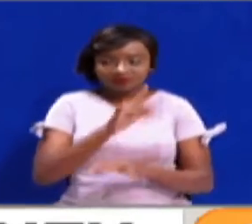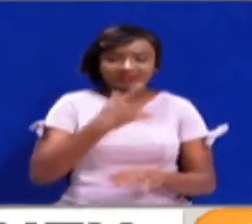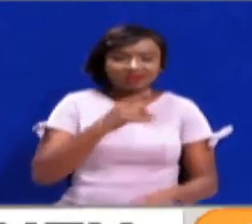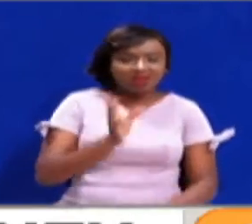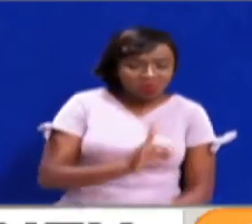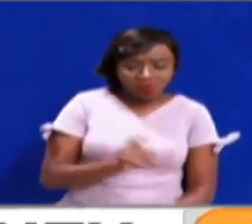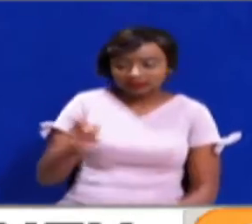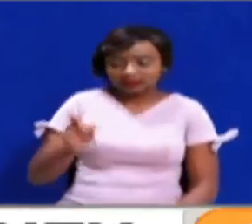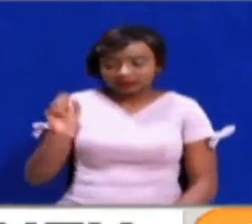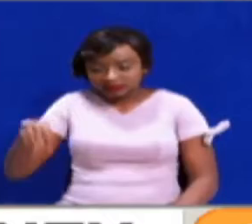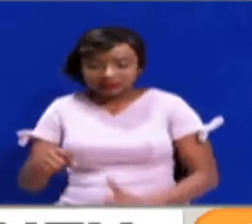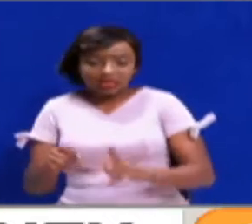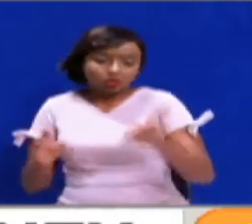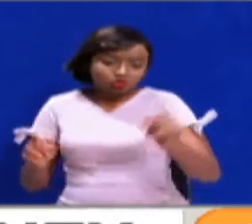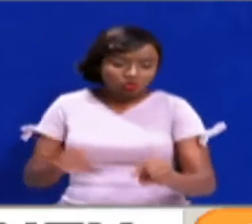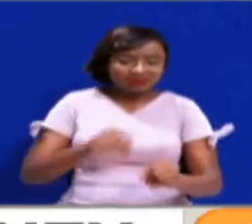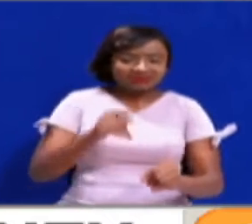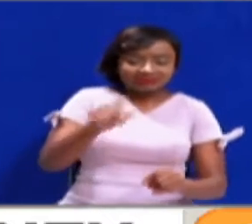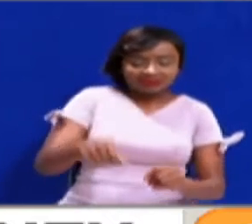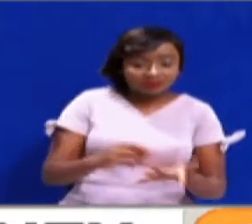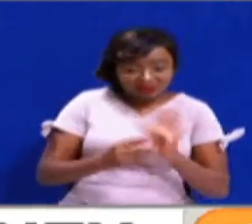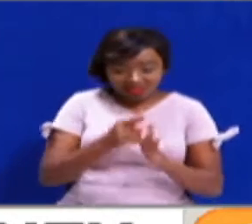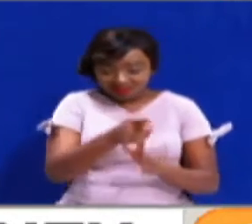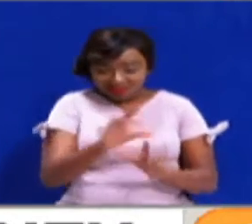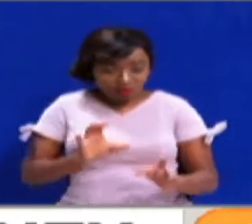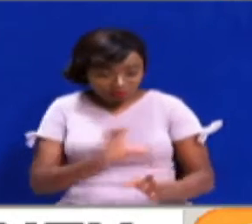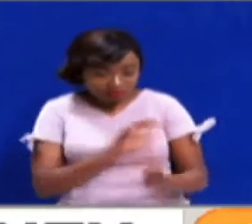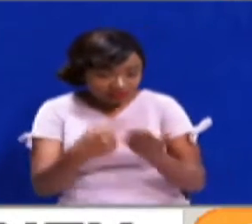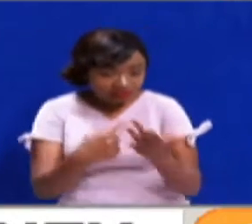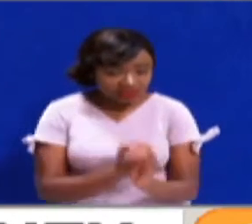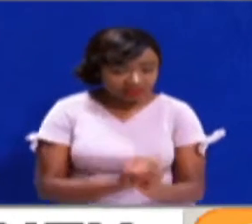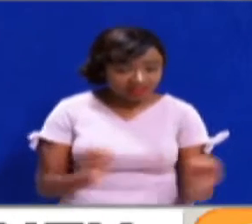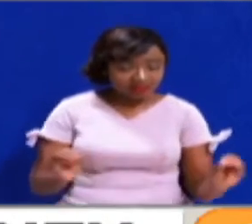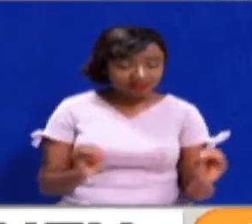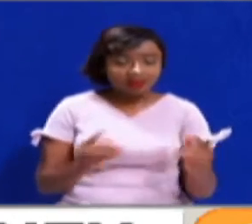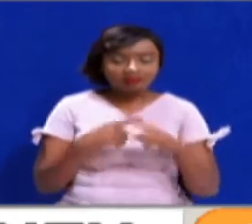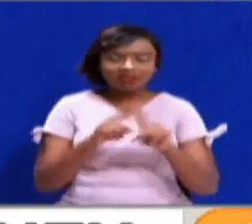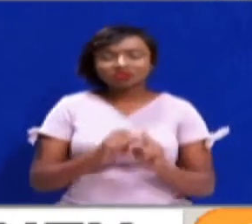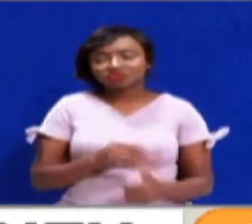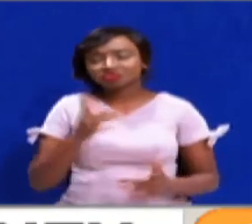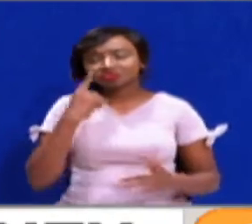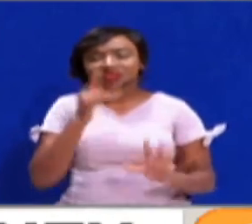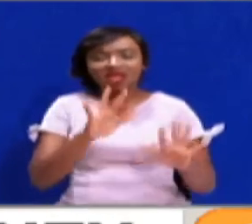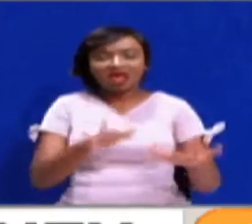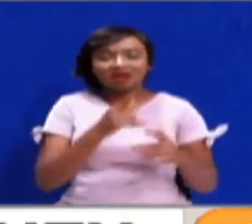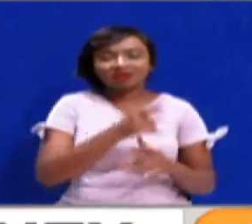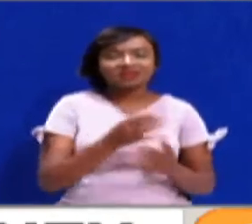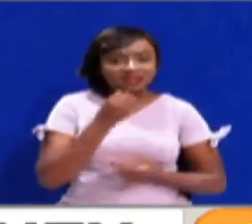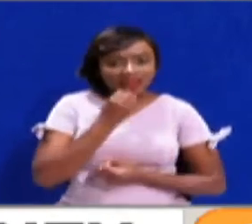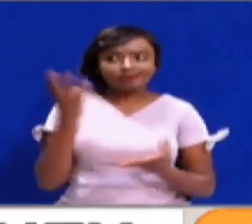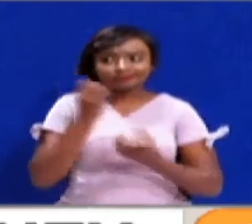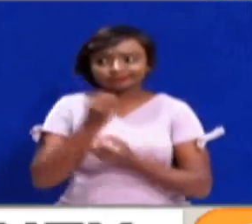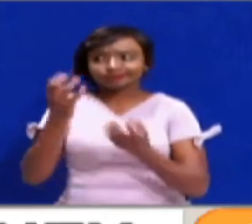this. Is there not a discussion at that point at the level of the committee? And then again, even just the manner in which these things are